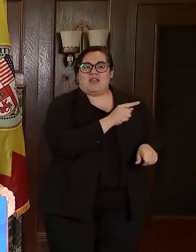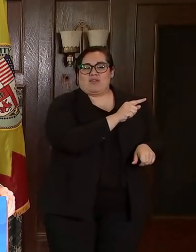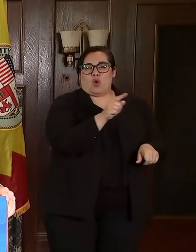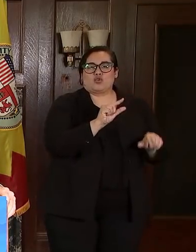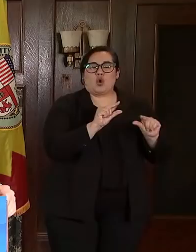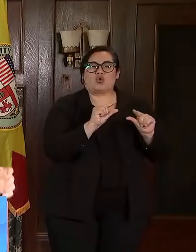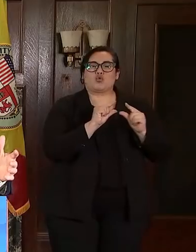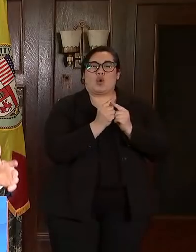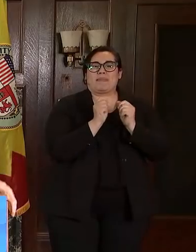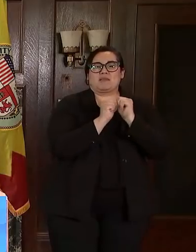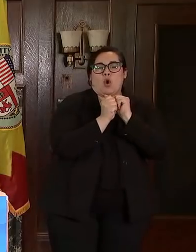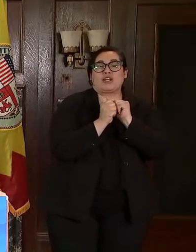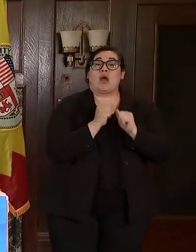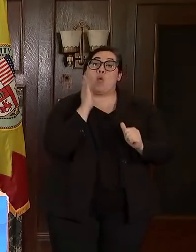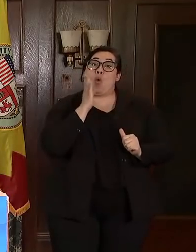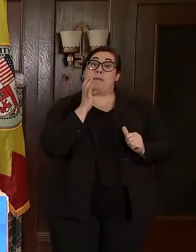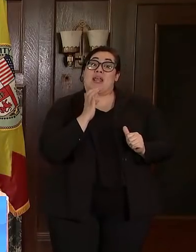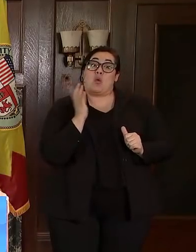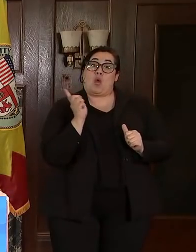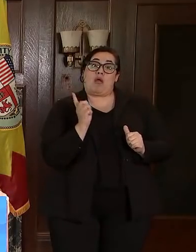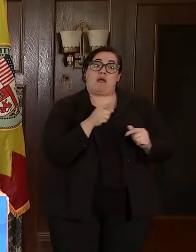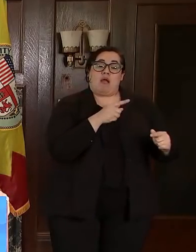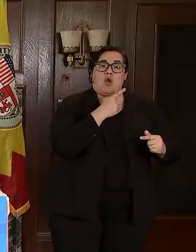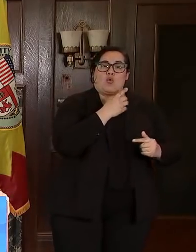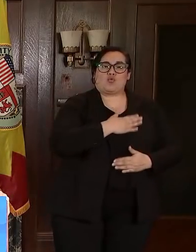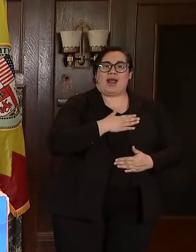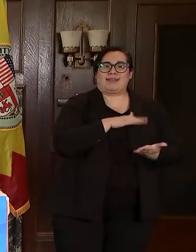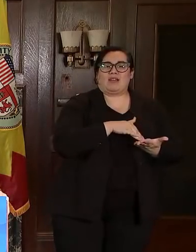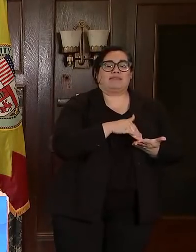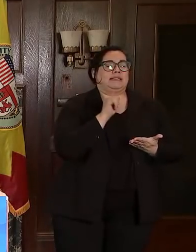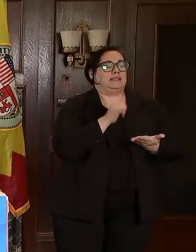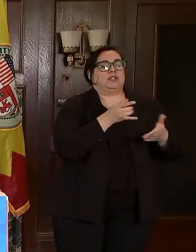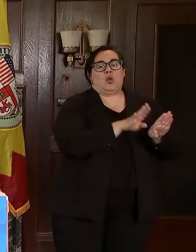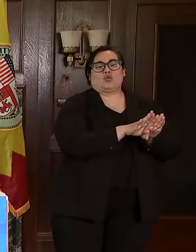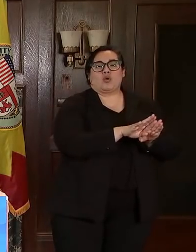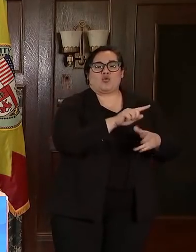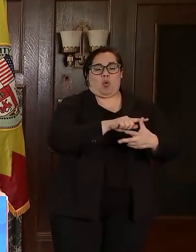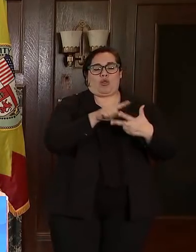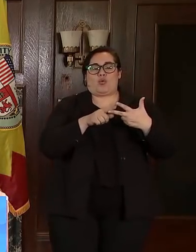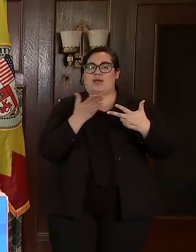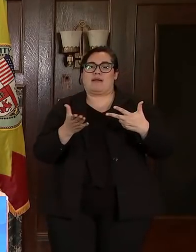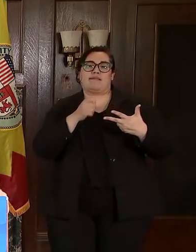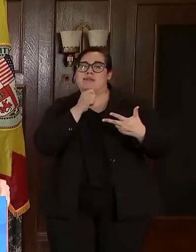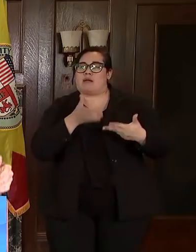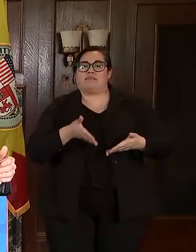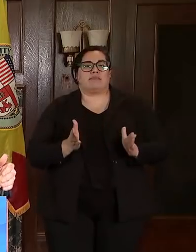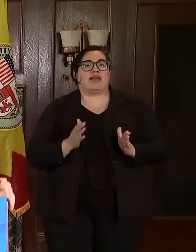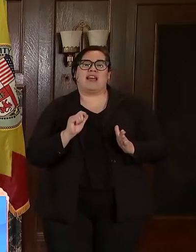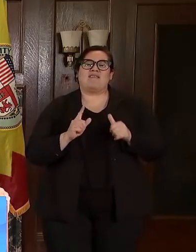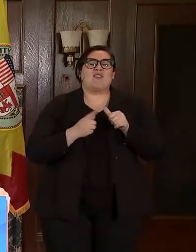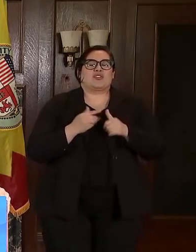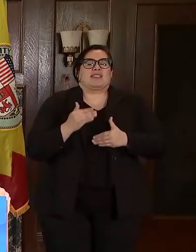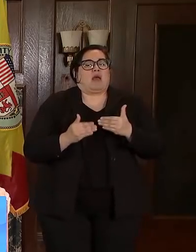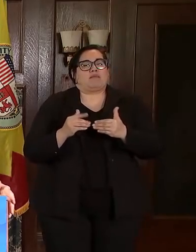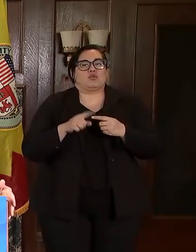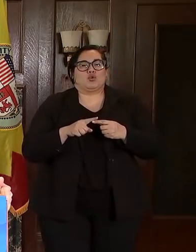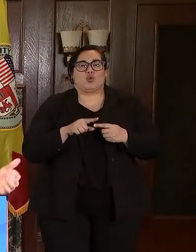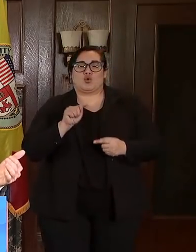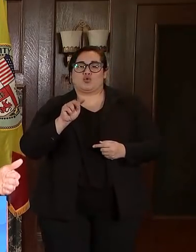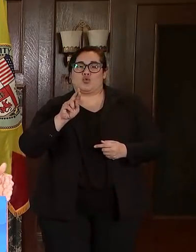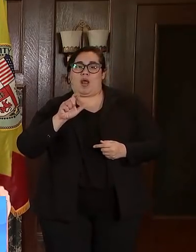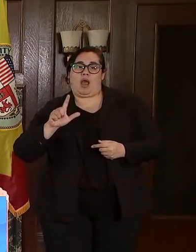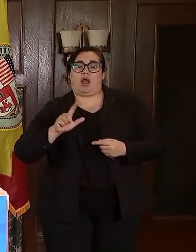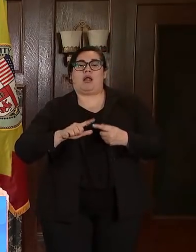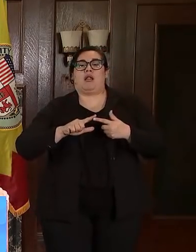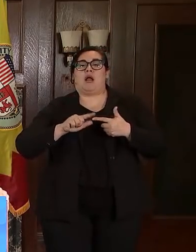group sports that would be in a rec center remain closed for now. So all three of those are not permitted. These are the first steps. It's with trails,